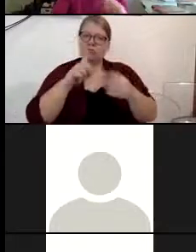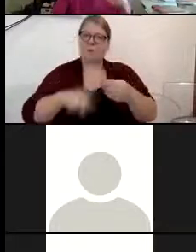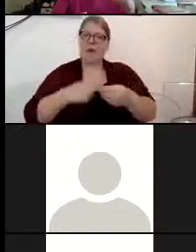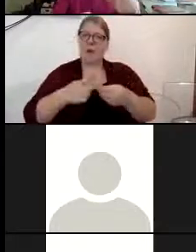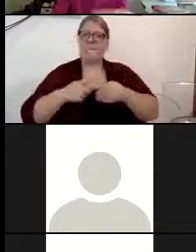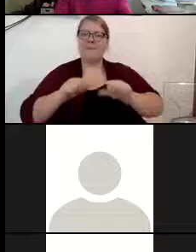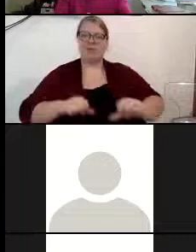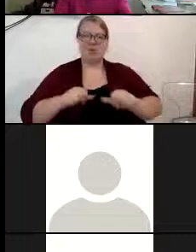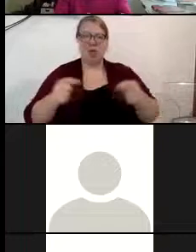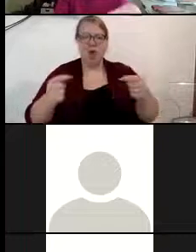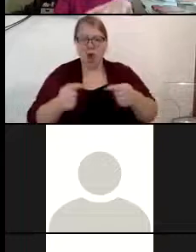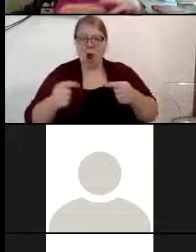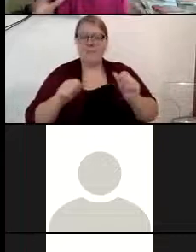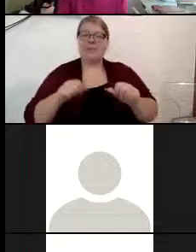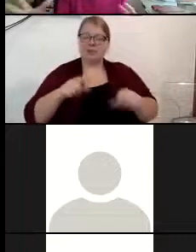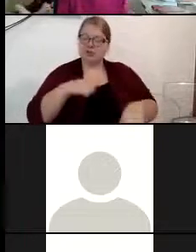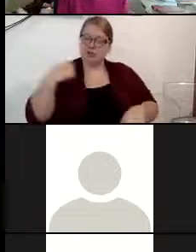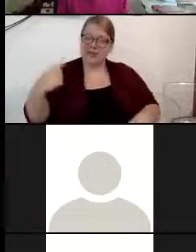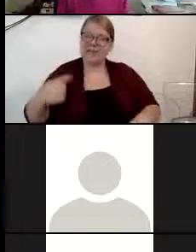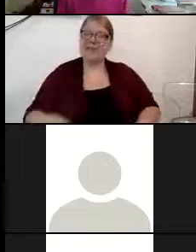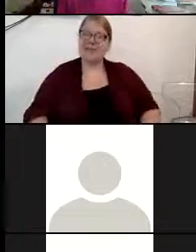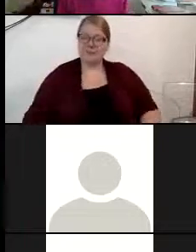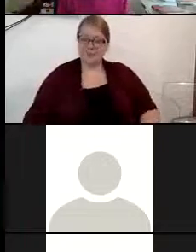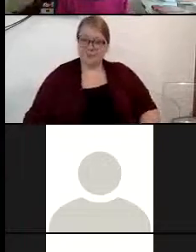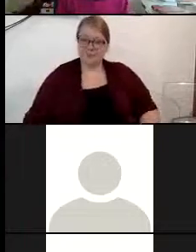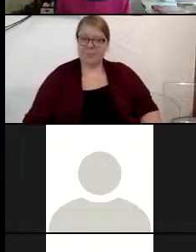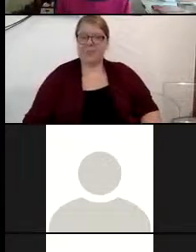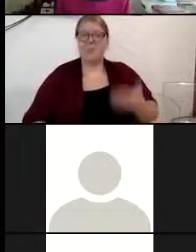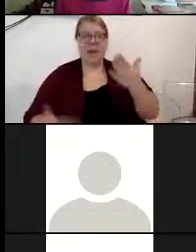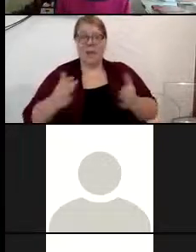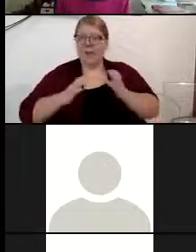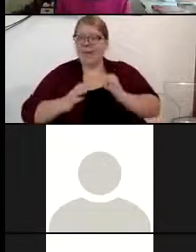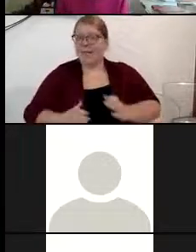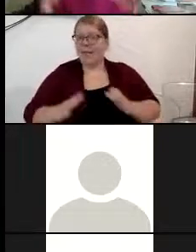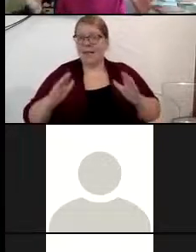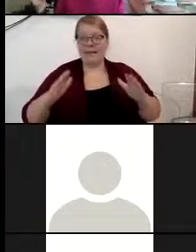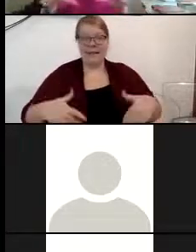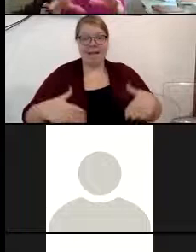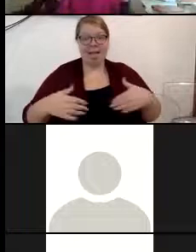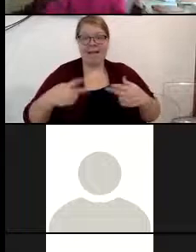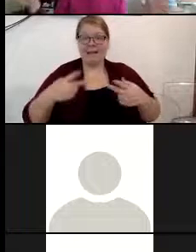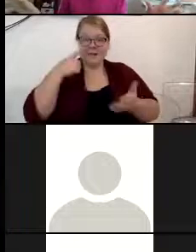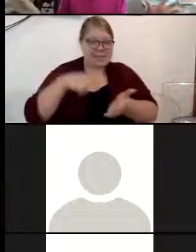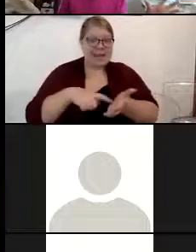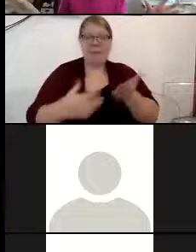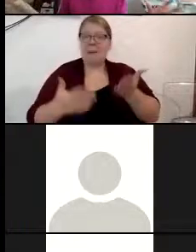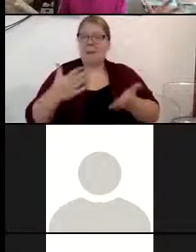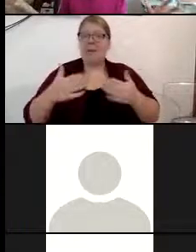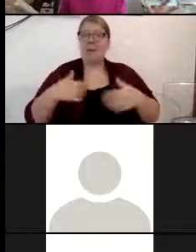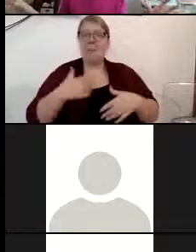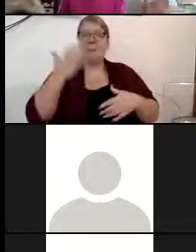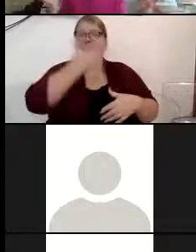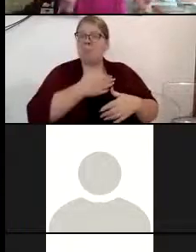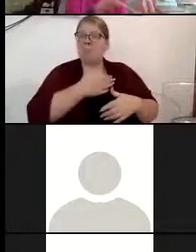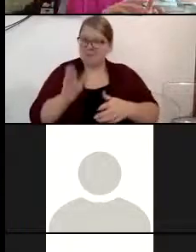potential harms or risks the client may not have seen or appreciated. So it's my job to present the whole